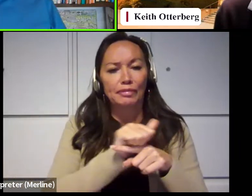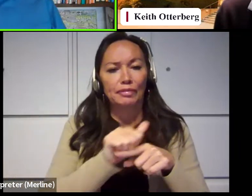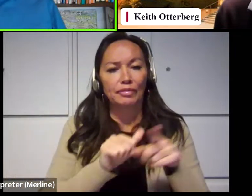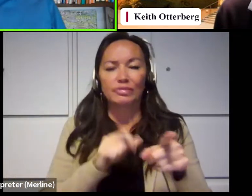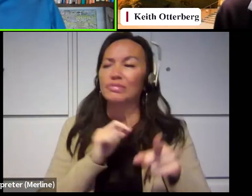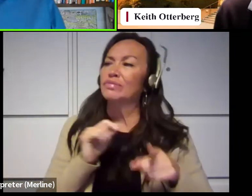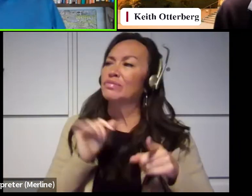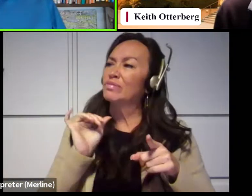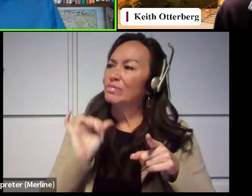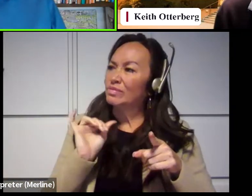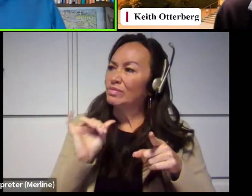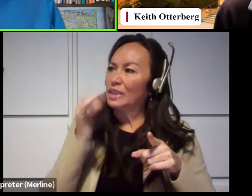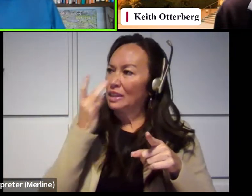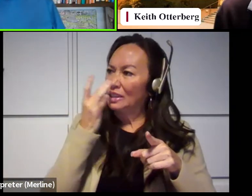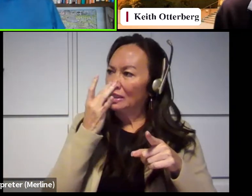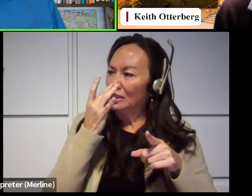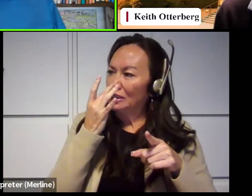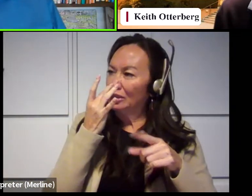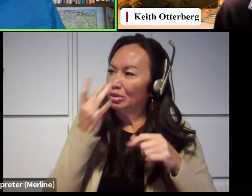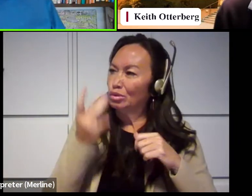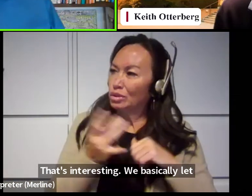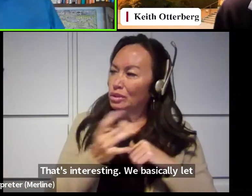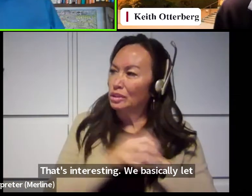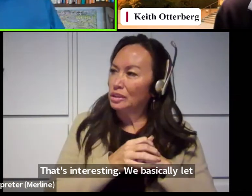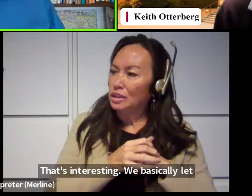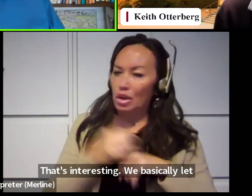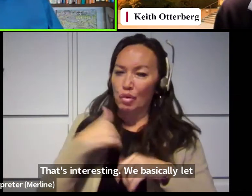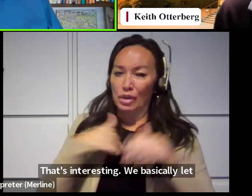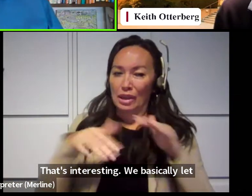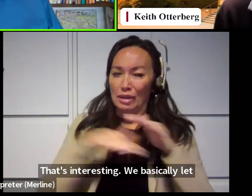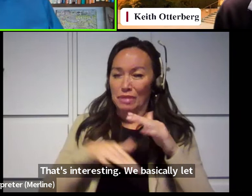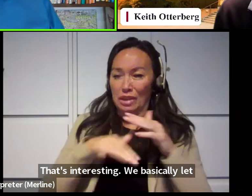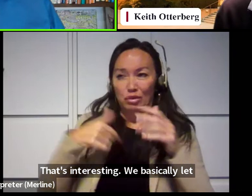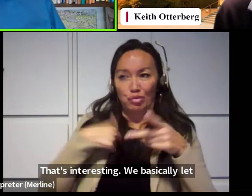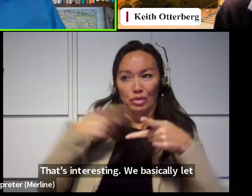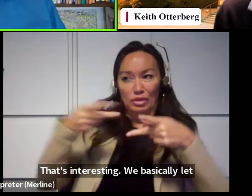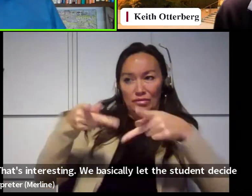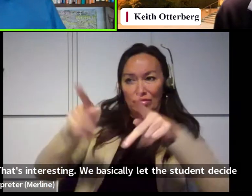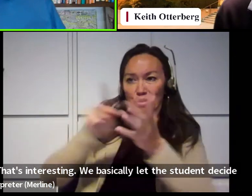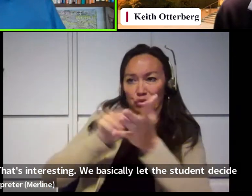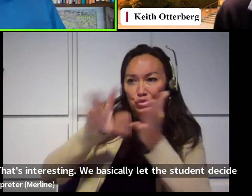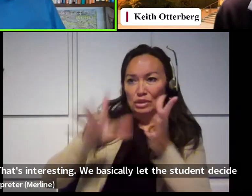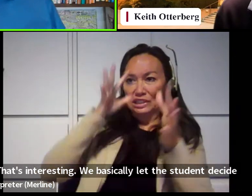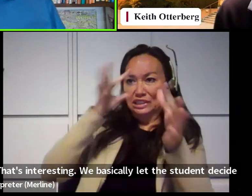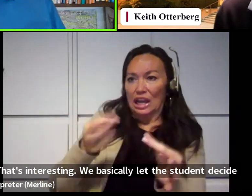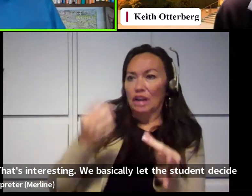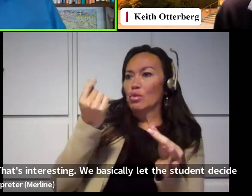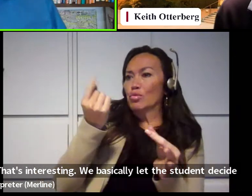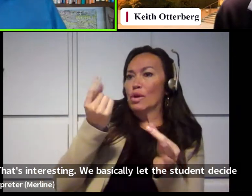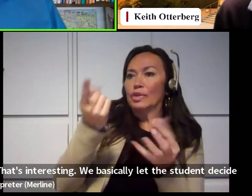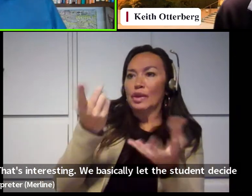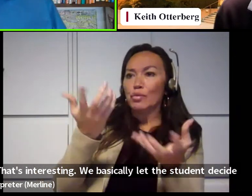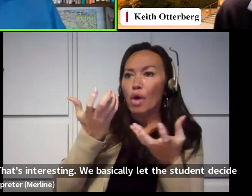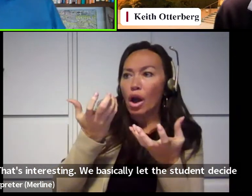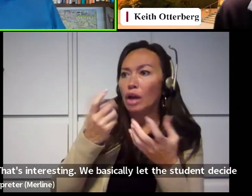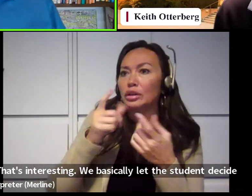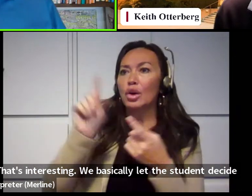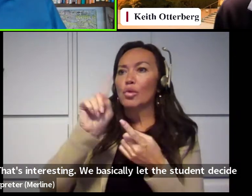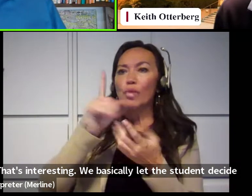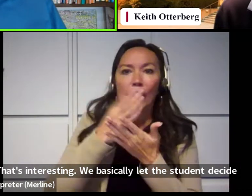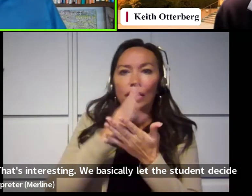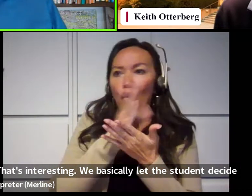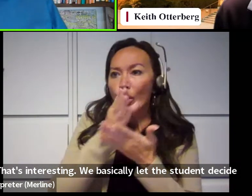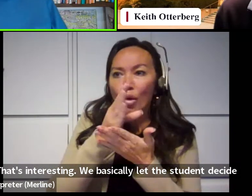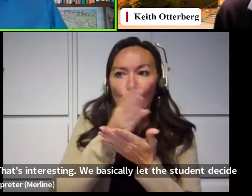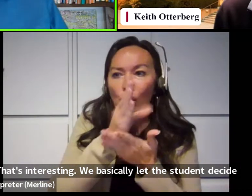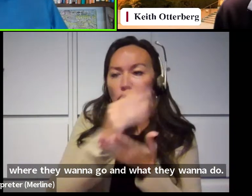That's interesting. We basically let the student decide where they want to go and what they want to do. And we help guide